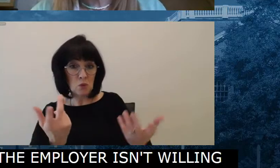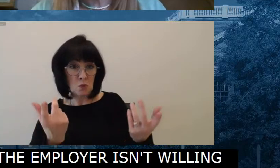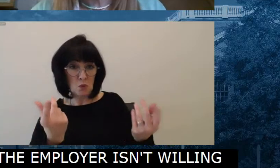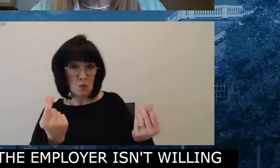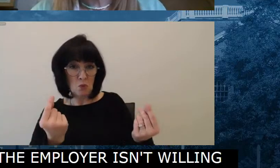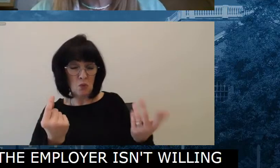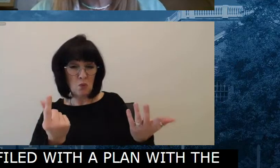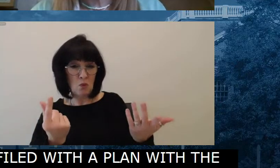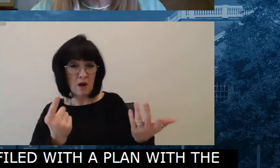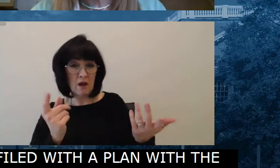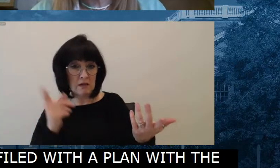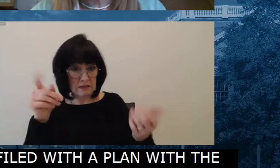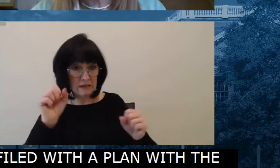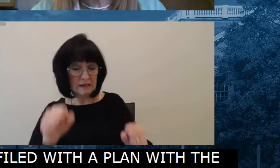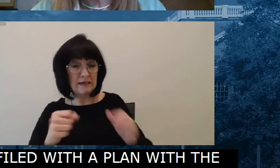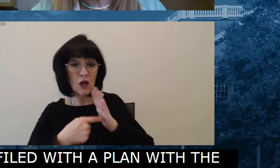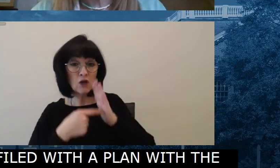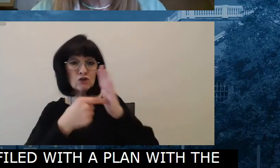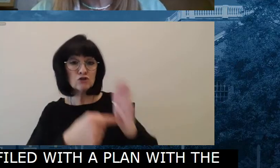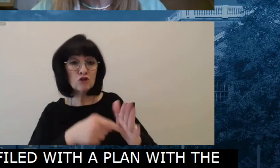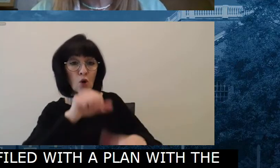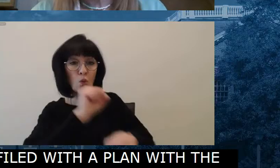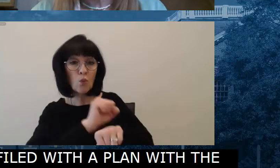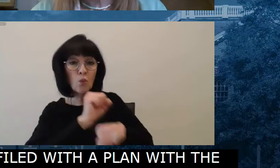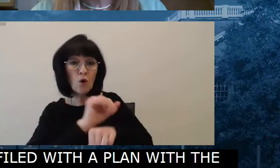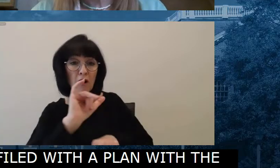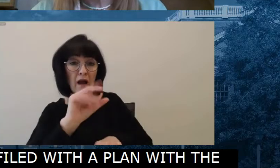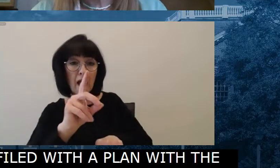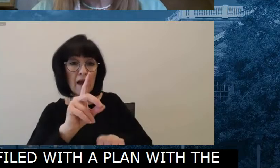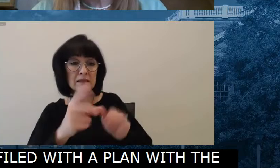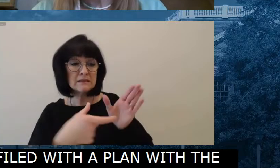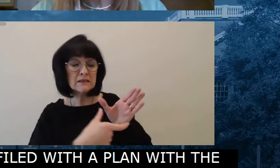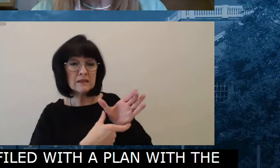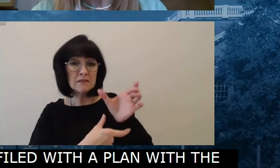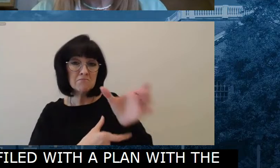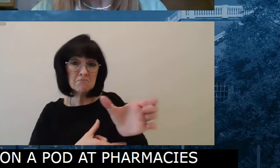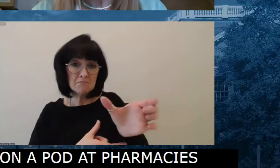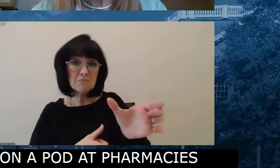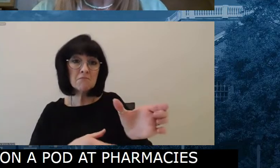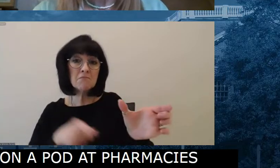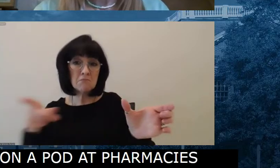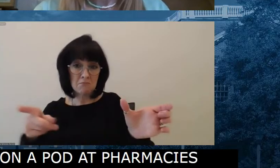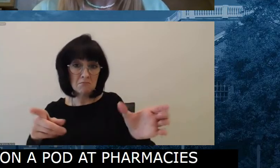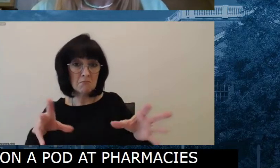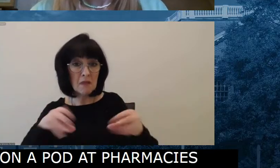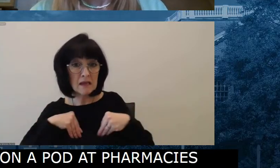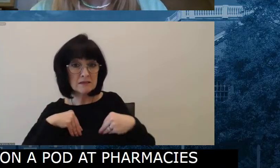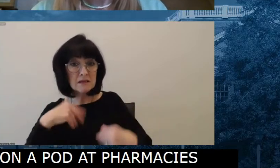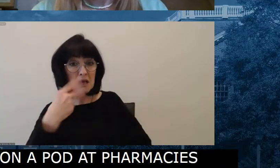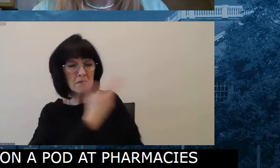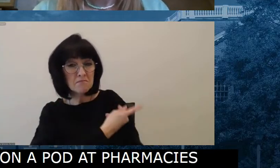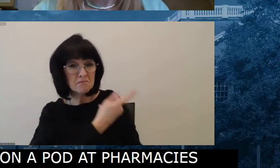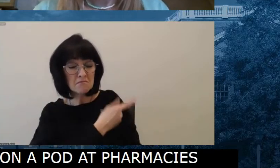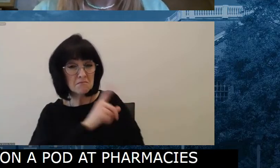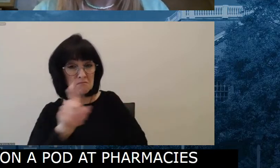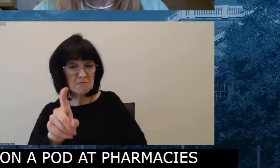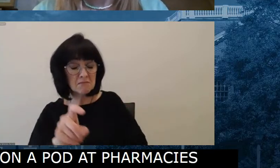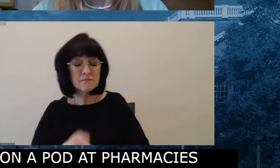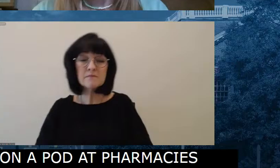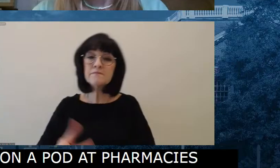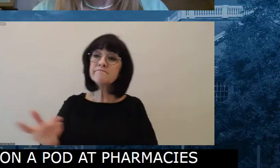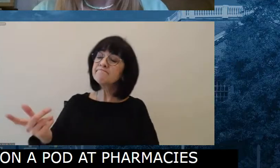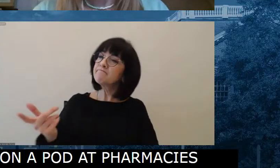could show a work ID or something of that variety to get vaccinated. Yeah, so I don't know that we've talked about that yet,